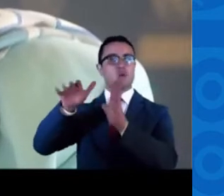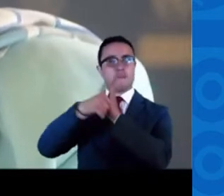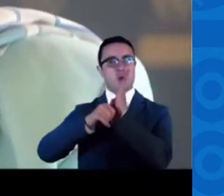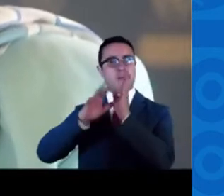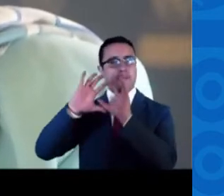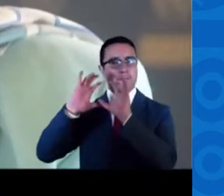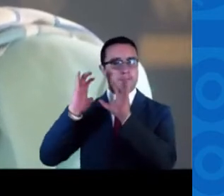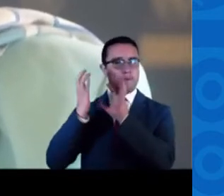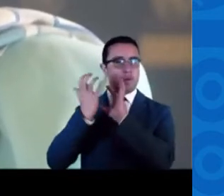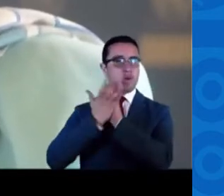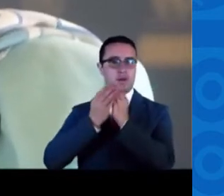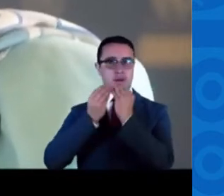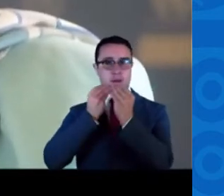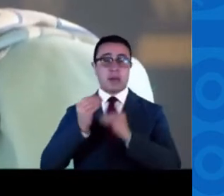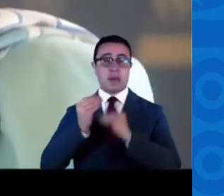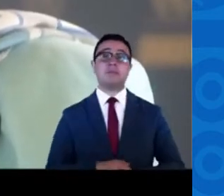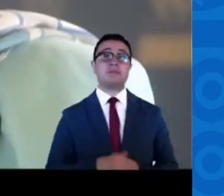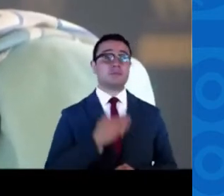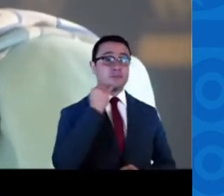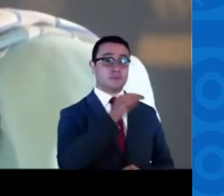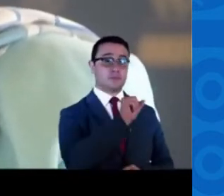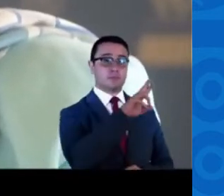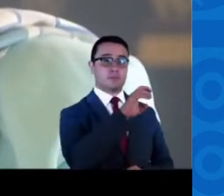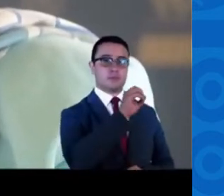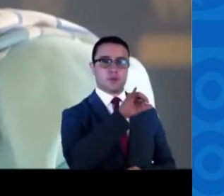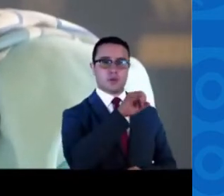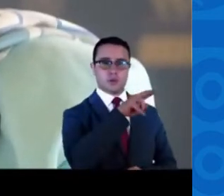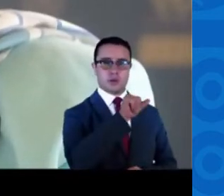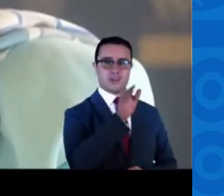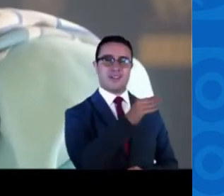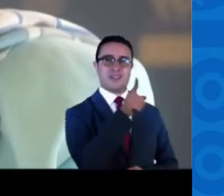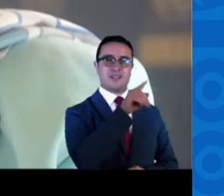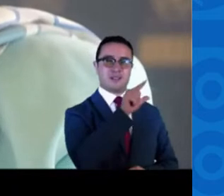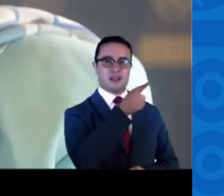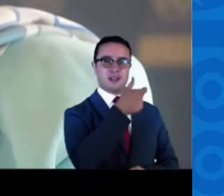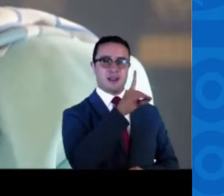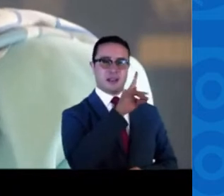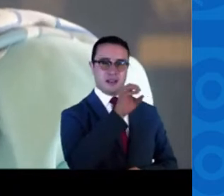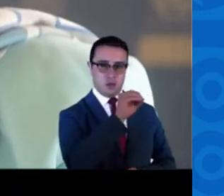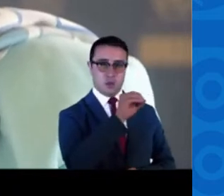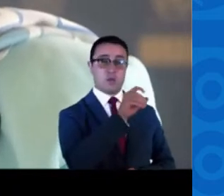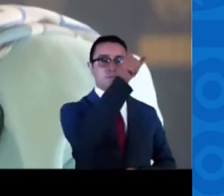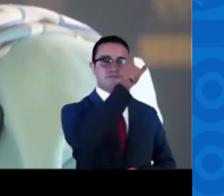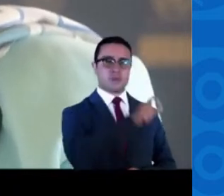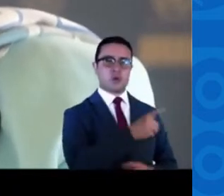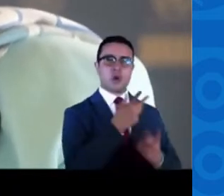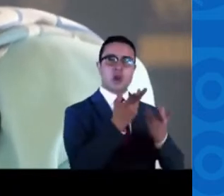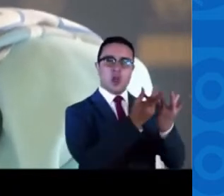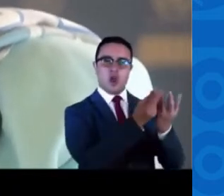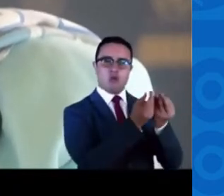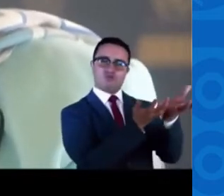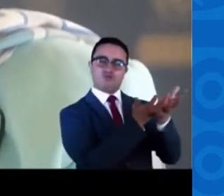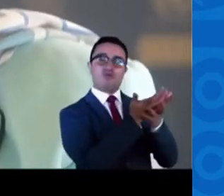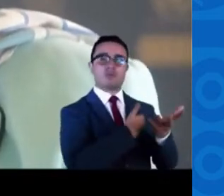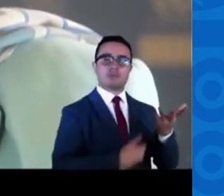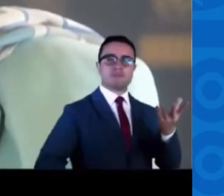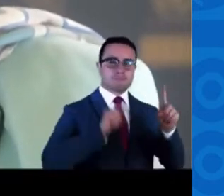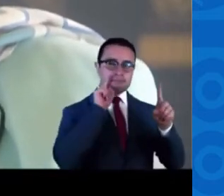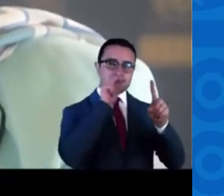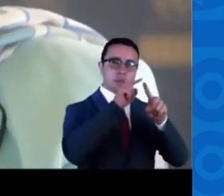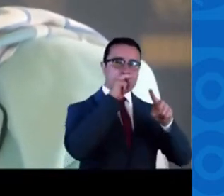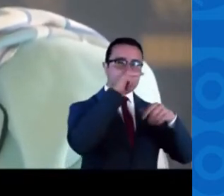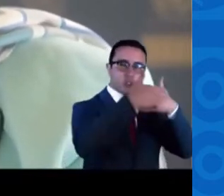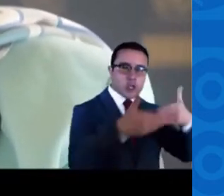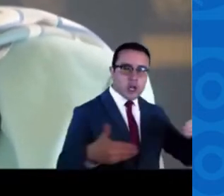representative, Country Representative of the World Food Program, and Mrs. Carolina Salgado, Presidential Advisor for Childhood